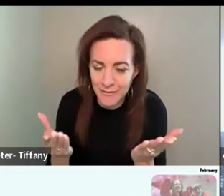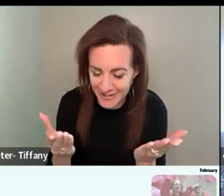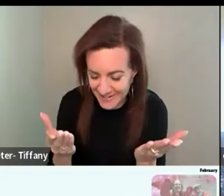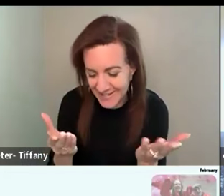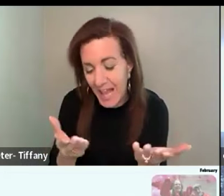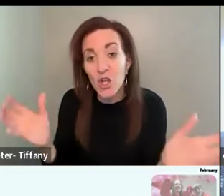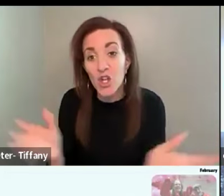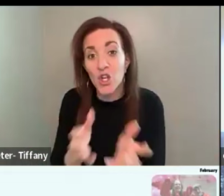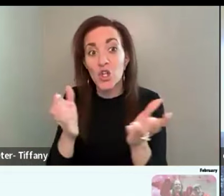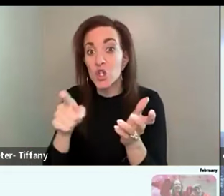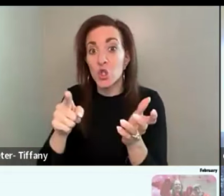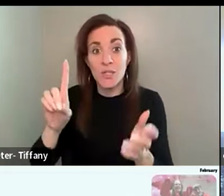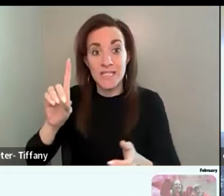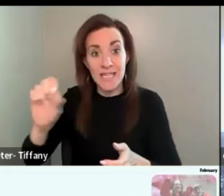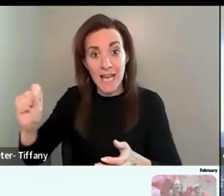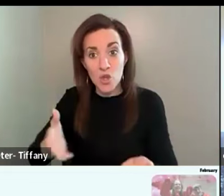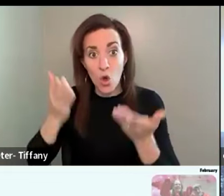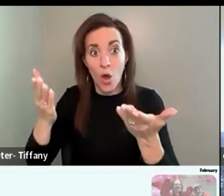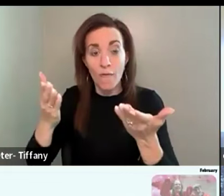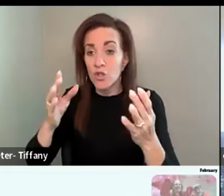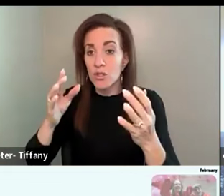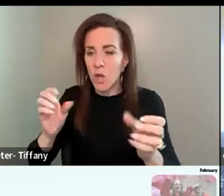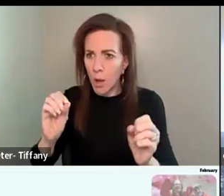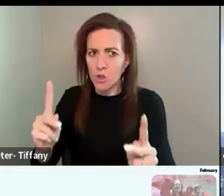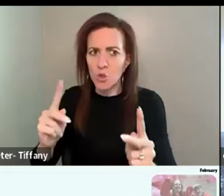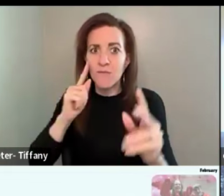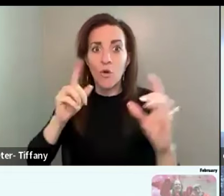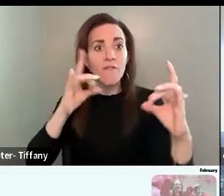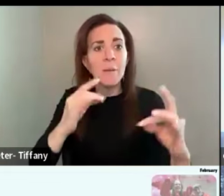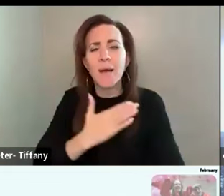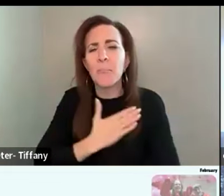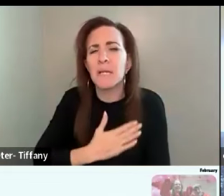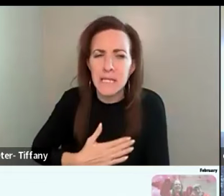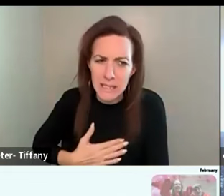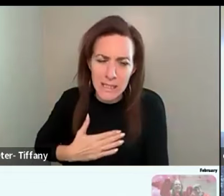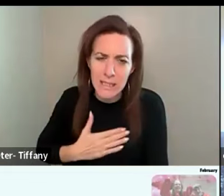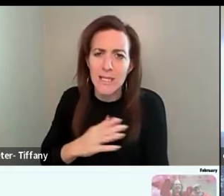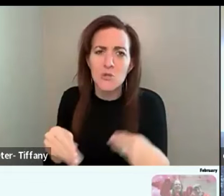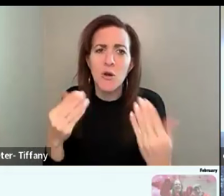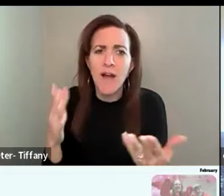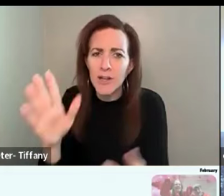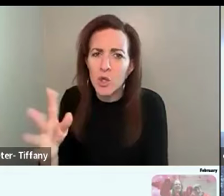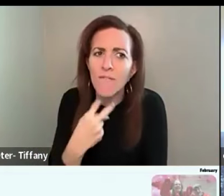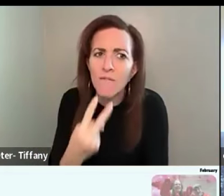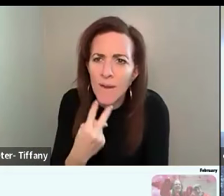you when DDS offers opportunities for feedback that you guys lend your stakeholder voices.